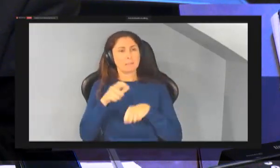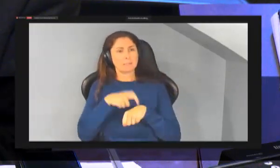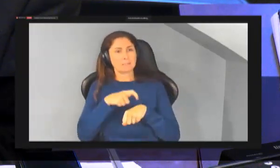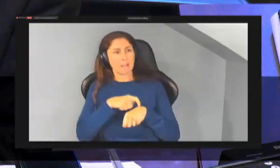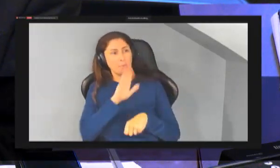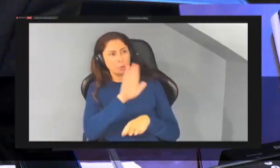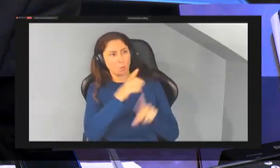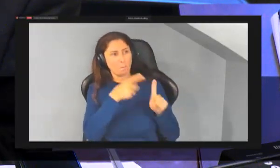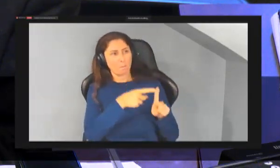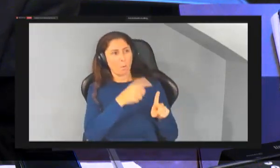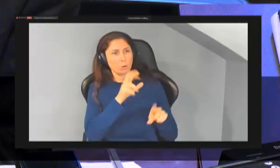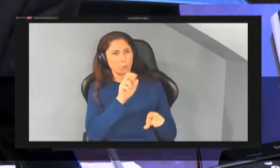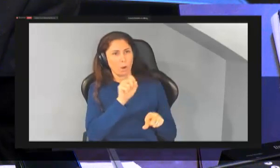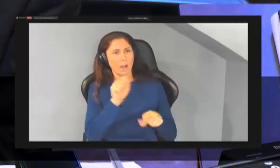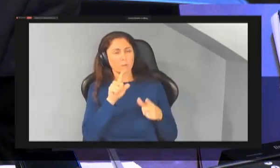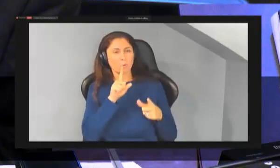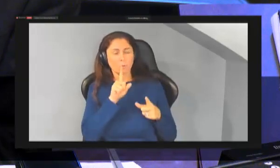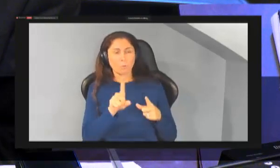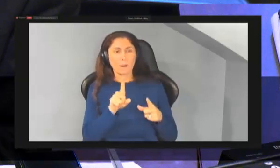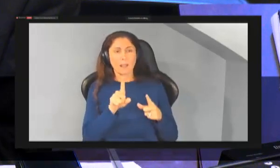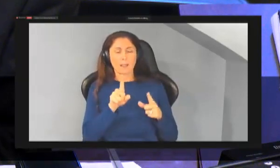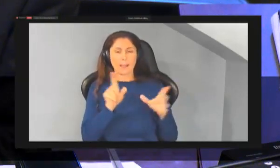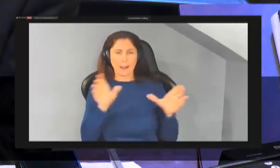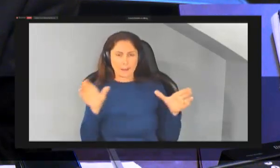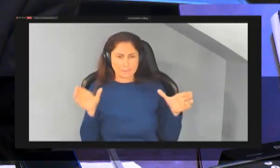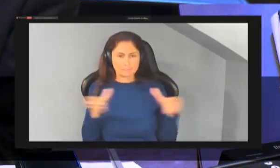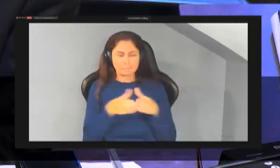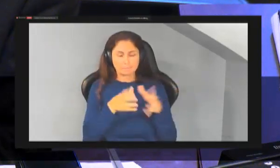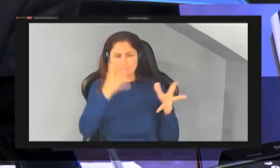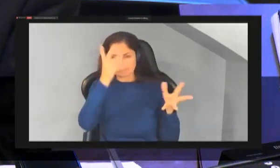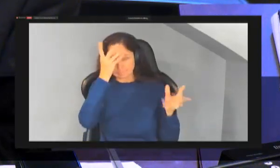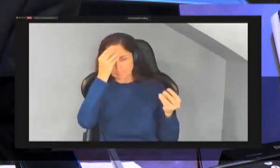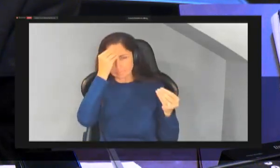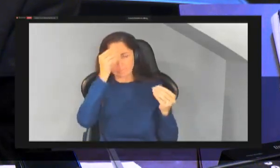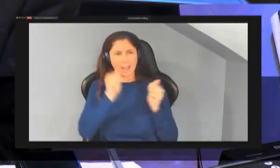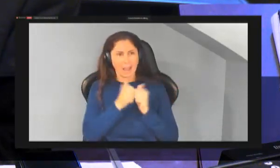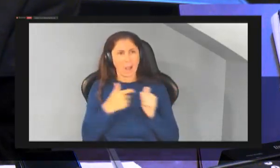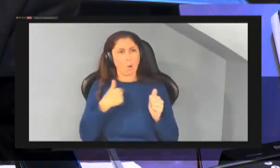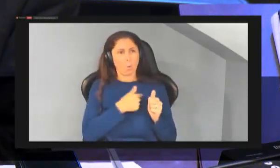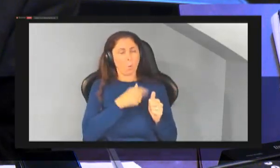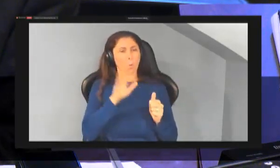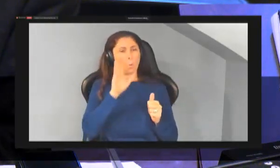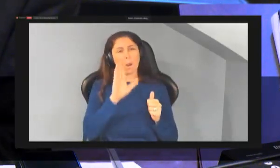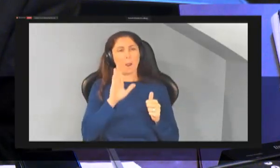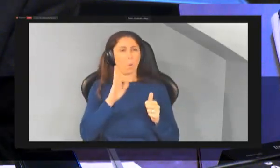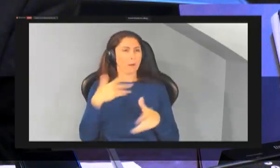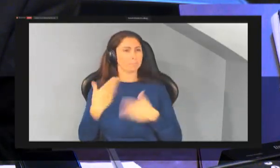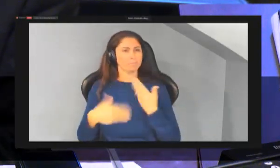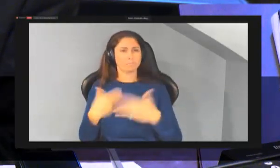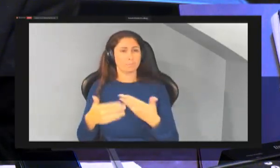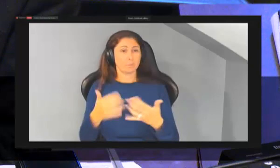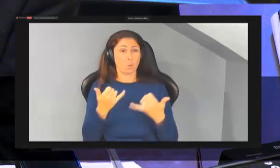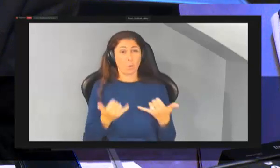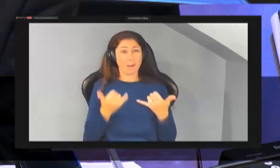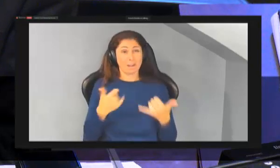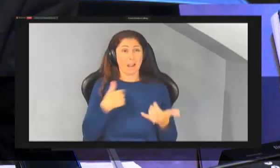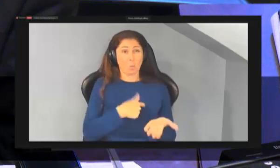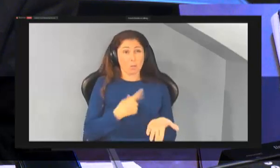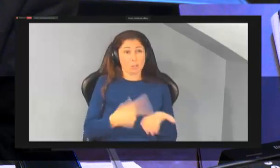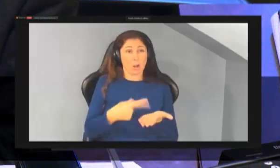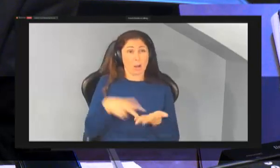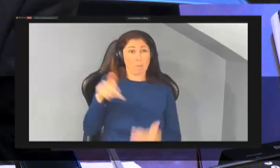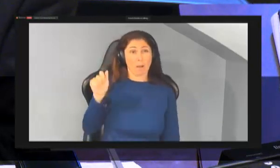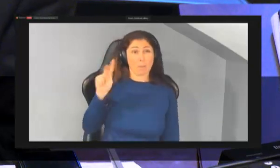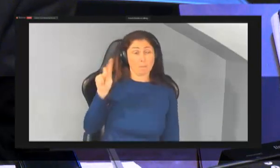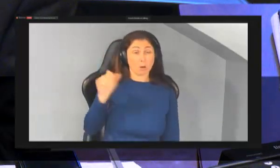Krause, of really wrapping our collective minds around how we're going to tackle this. Because right now we're just talking about the parks. My real